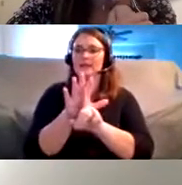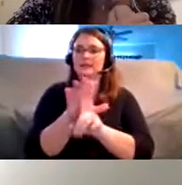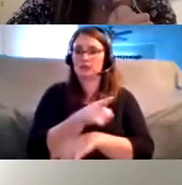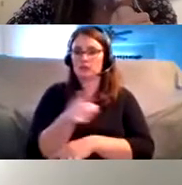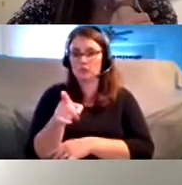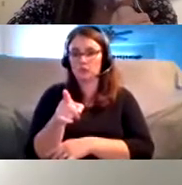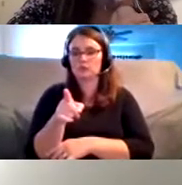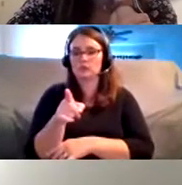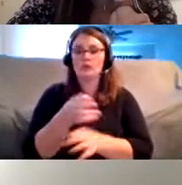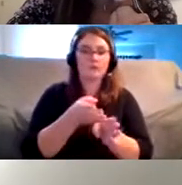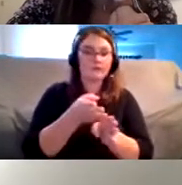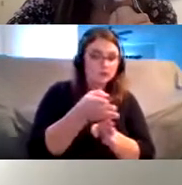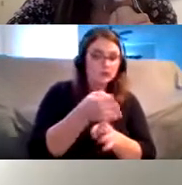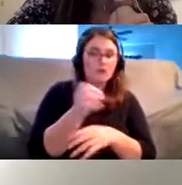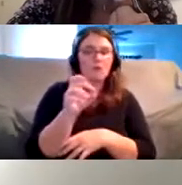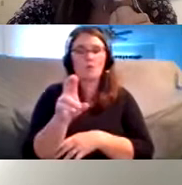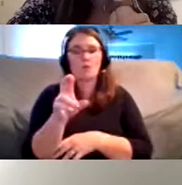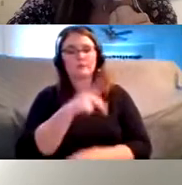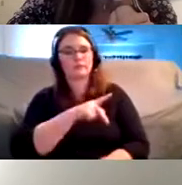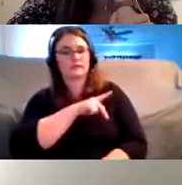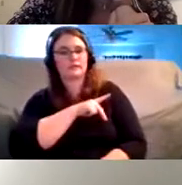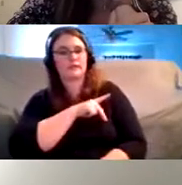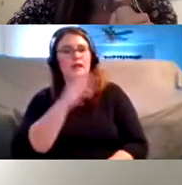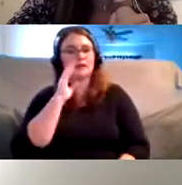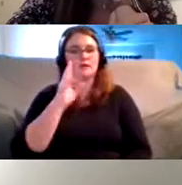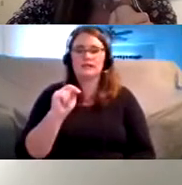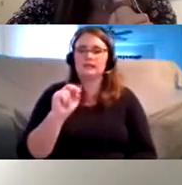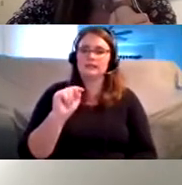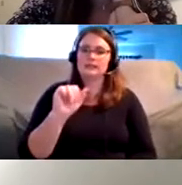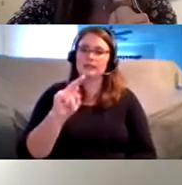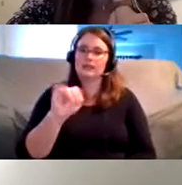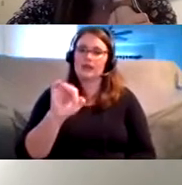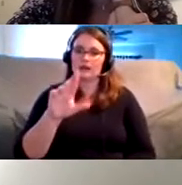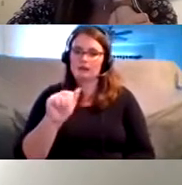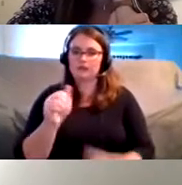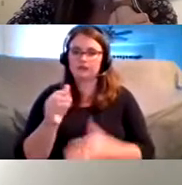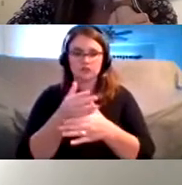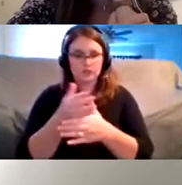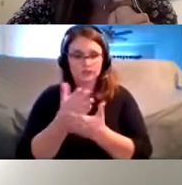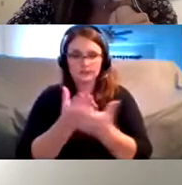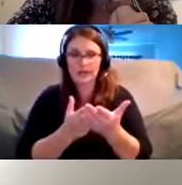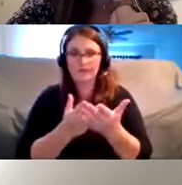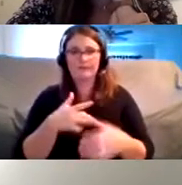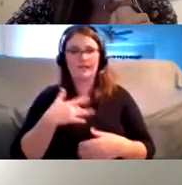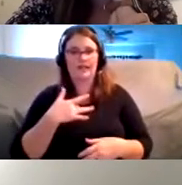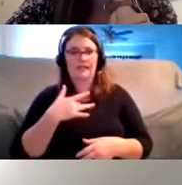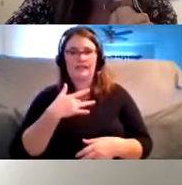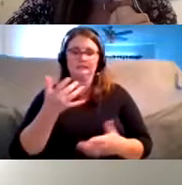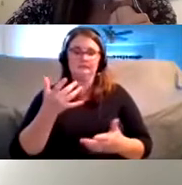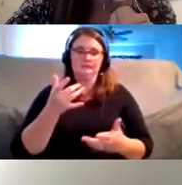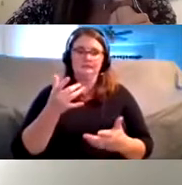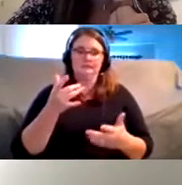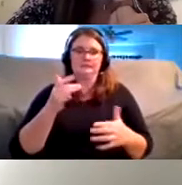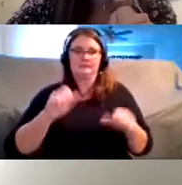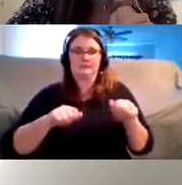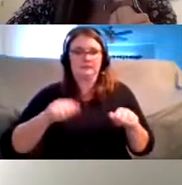professionally or maybe personally. I know Tainara shared some like feelings of insecurity maybe when you have to speak in